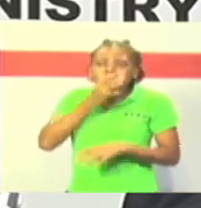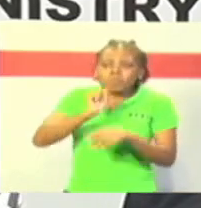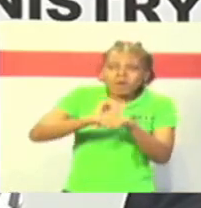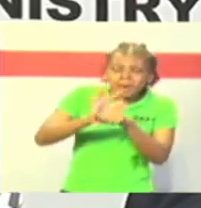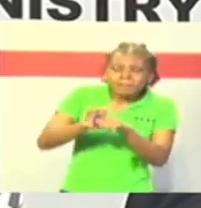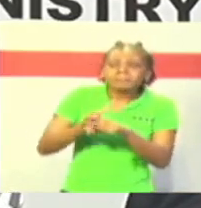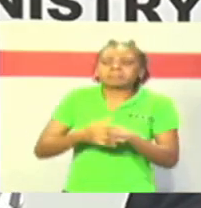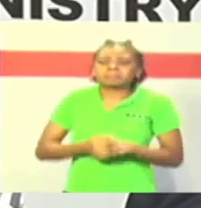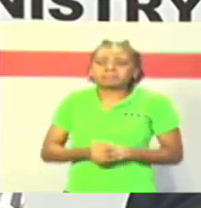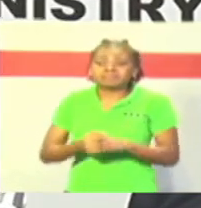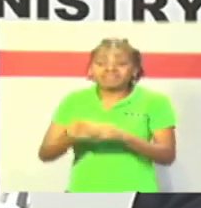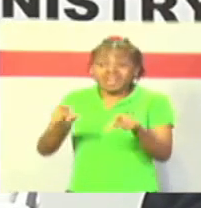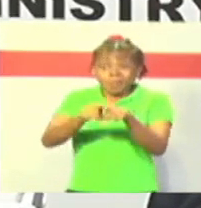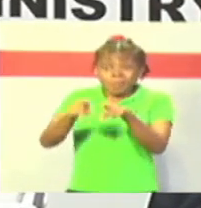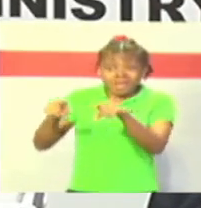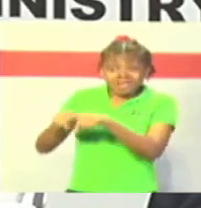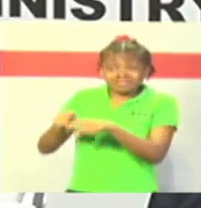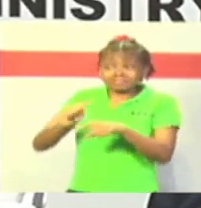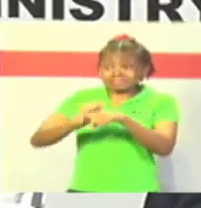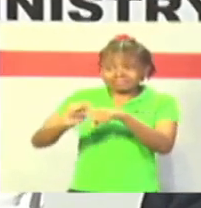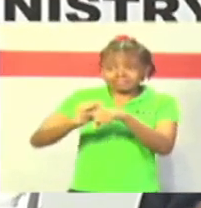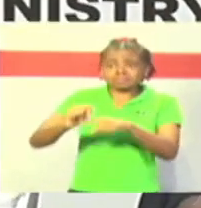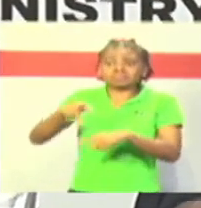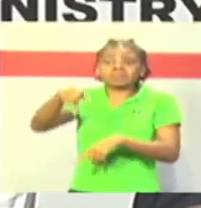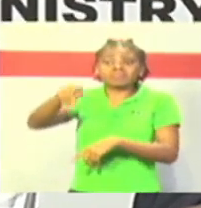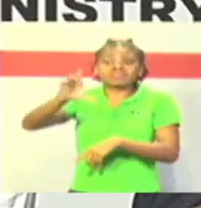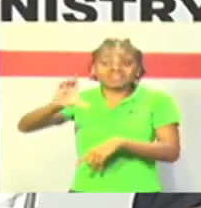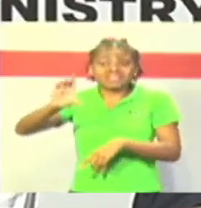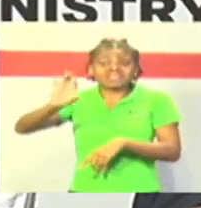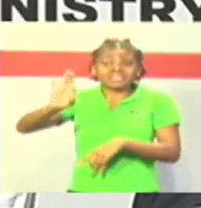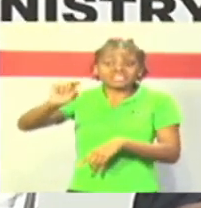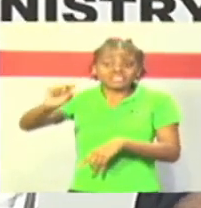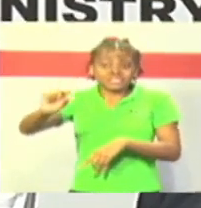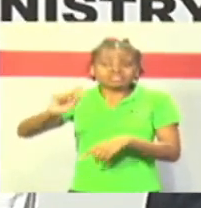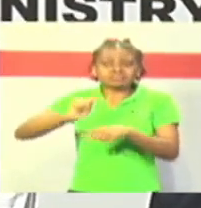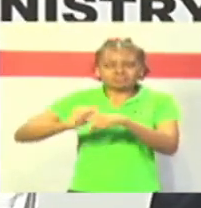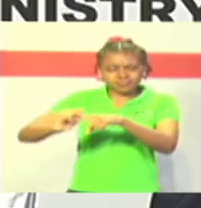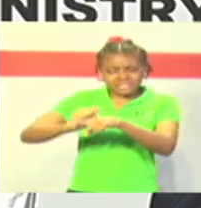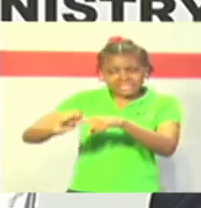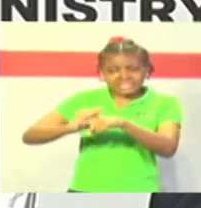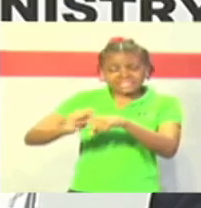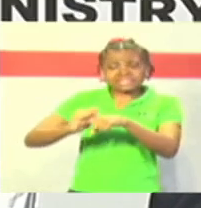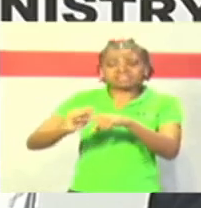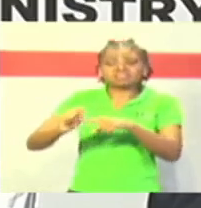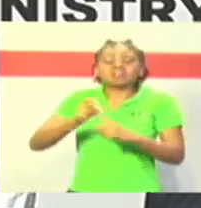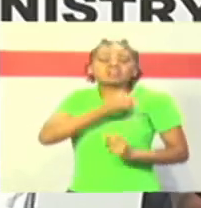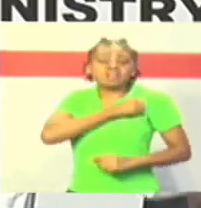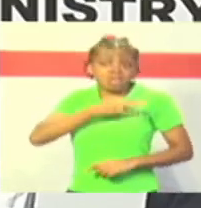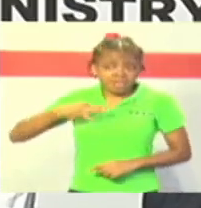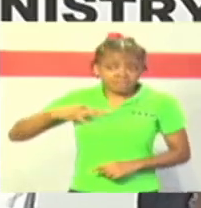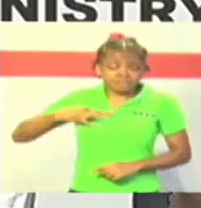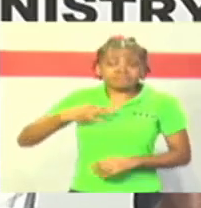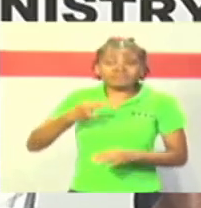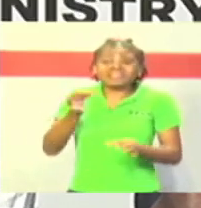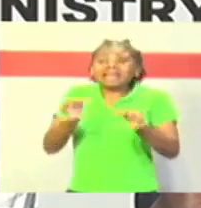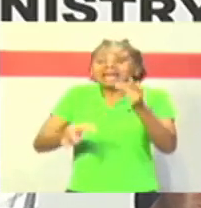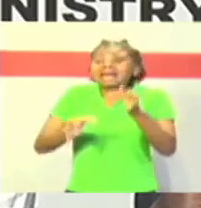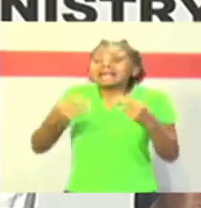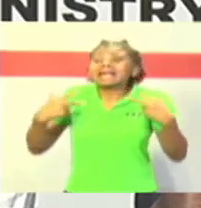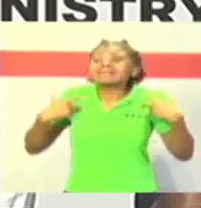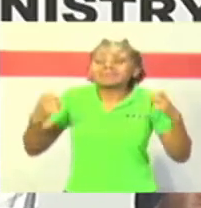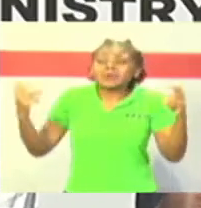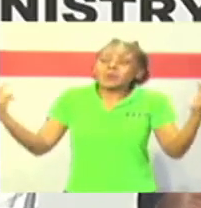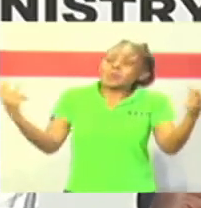staff. ECG training for general members of staff. In a worst case scenario, we've trained at